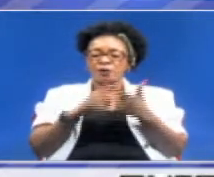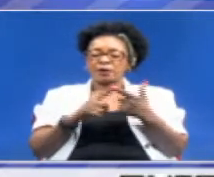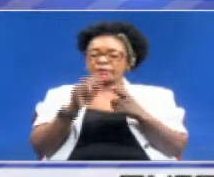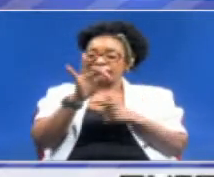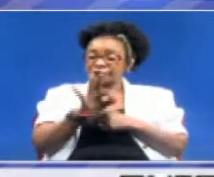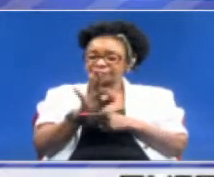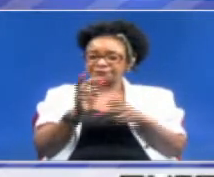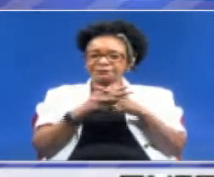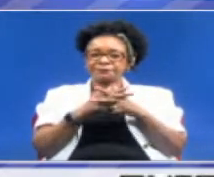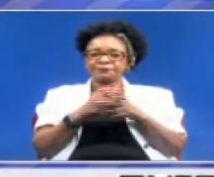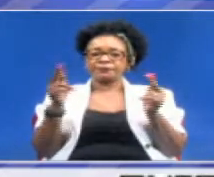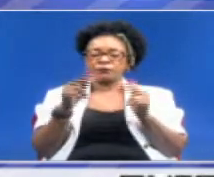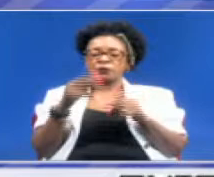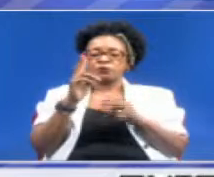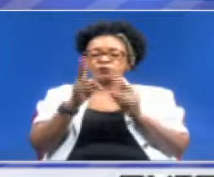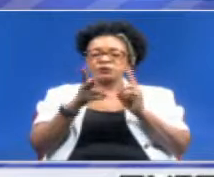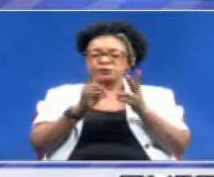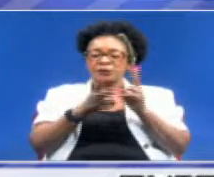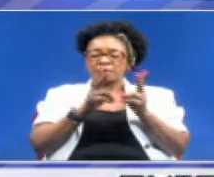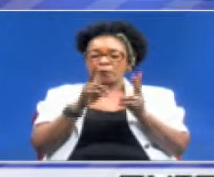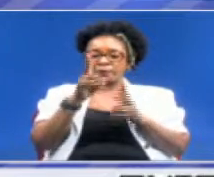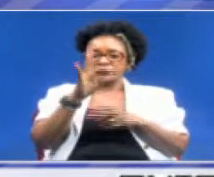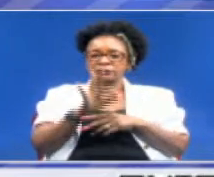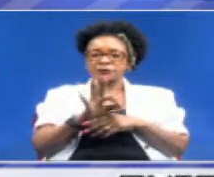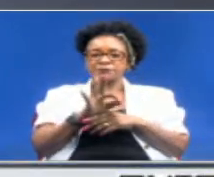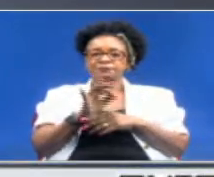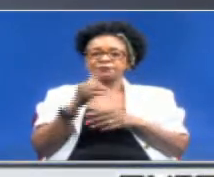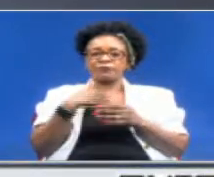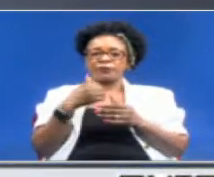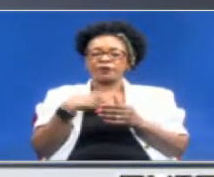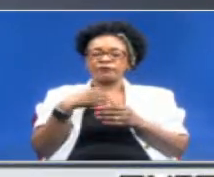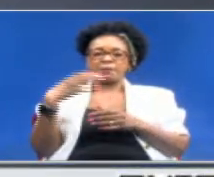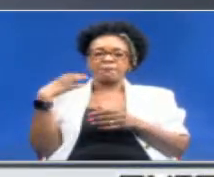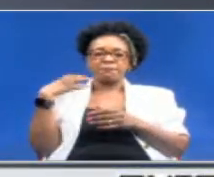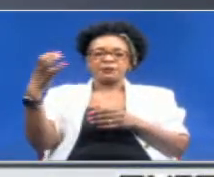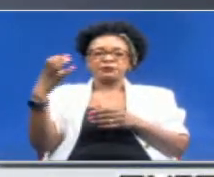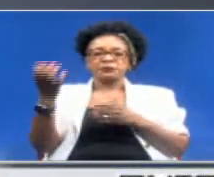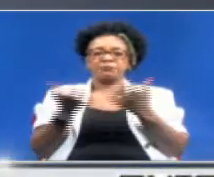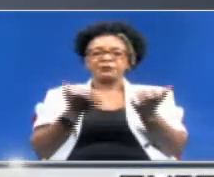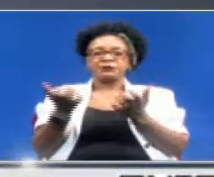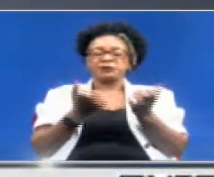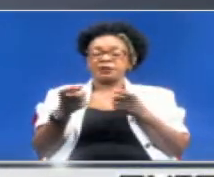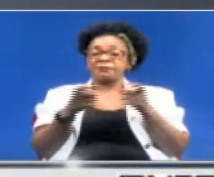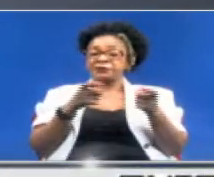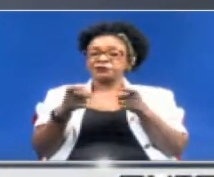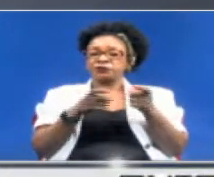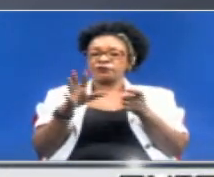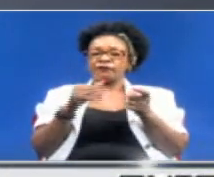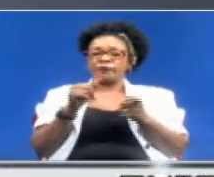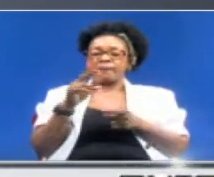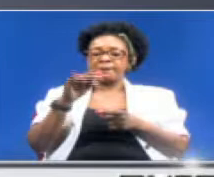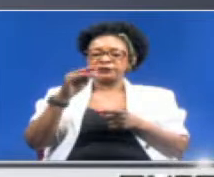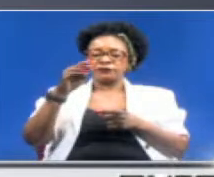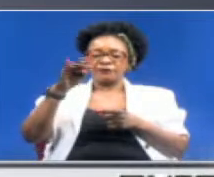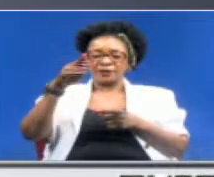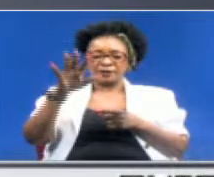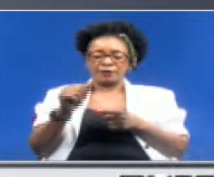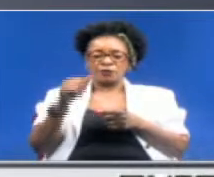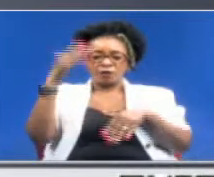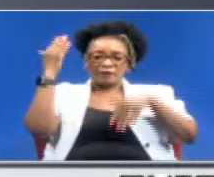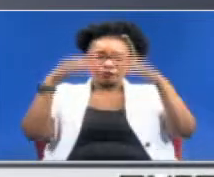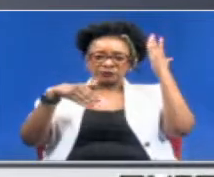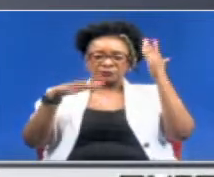effective August 22, 2023. He holds a Master of Business Administration from the University of Pennsylvania. Mulongo